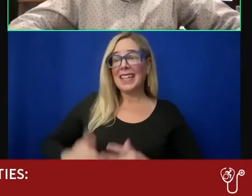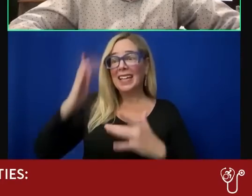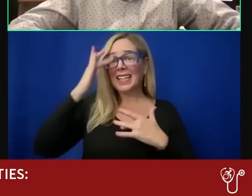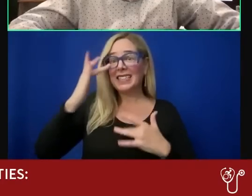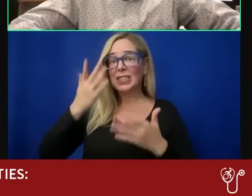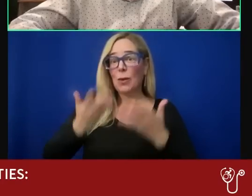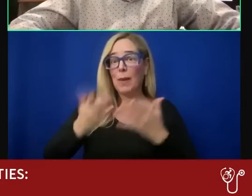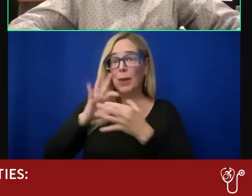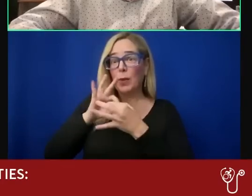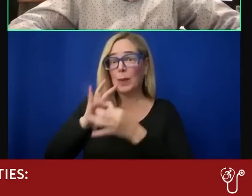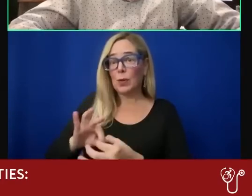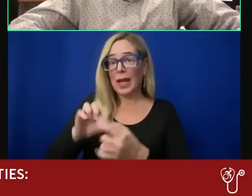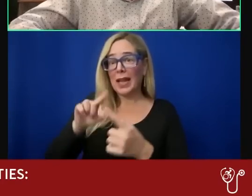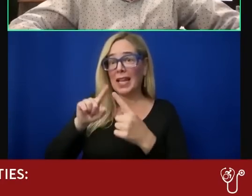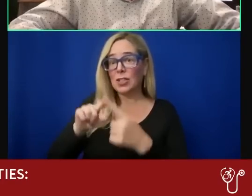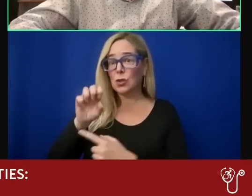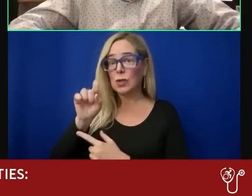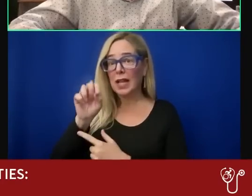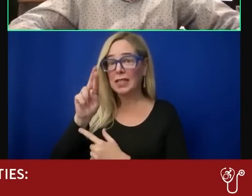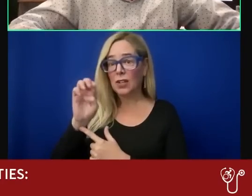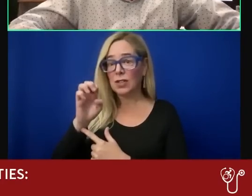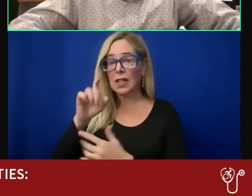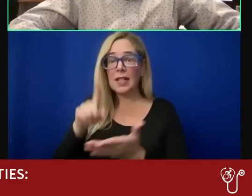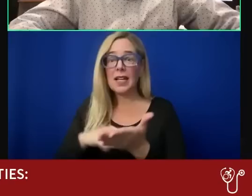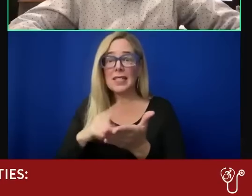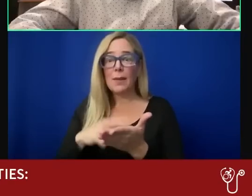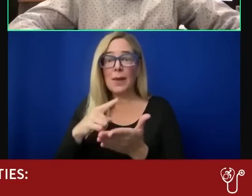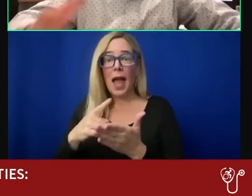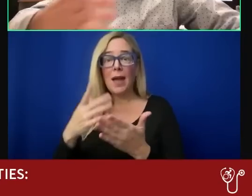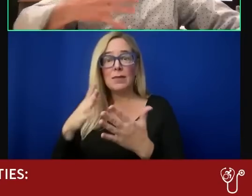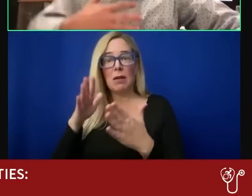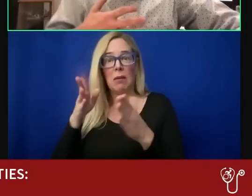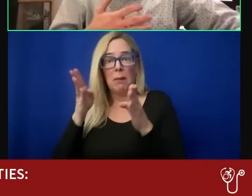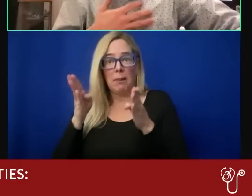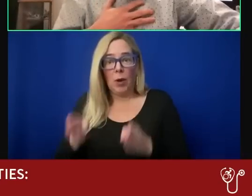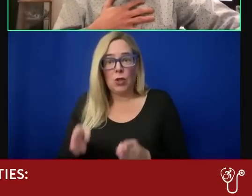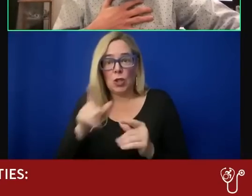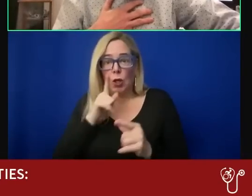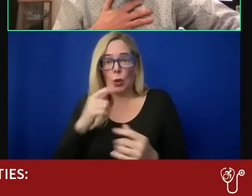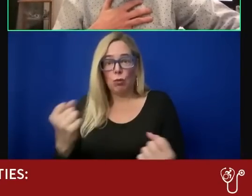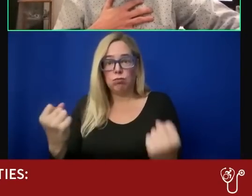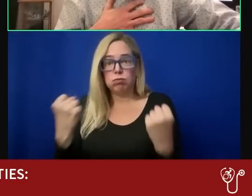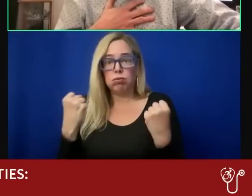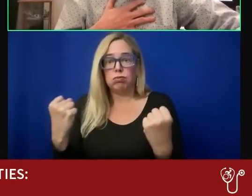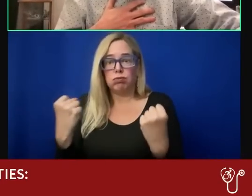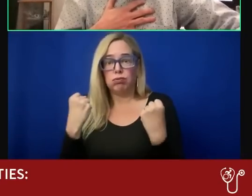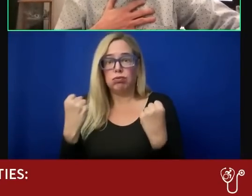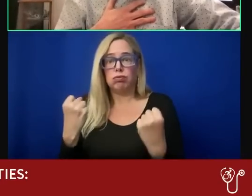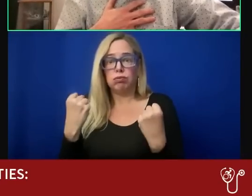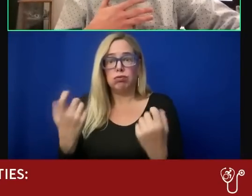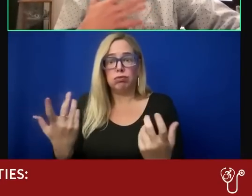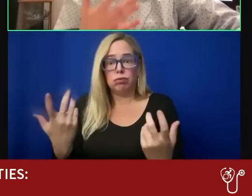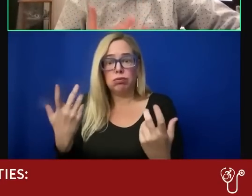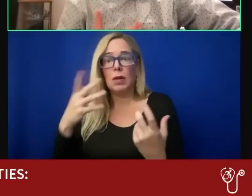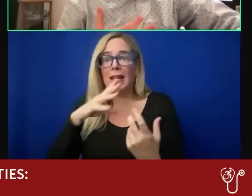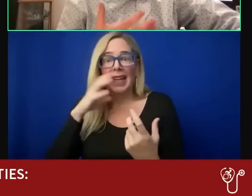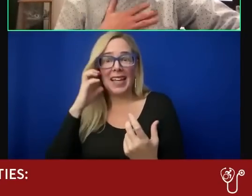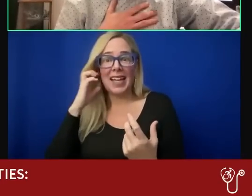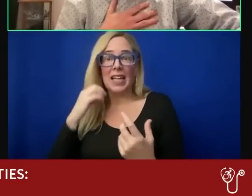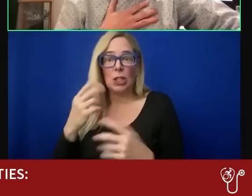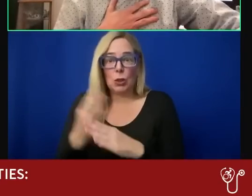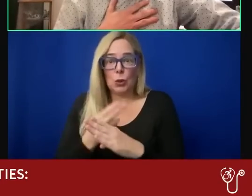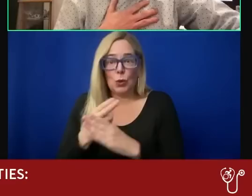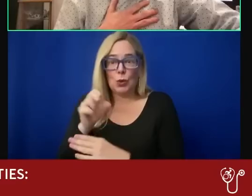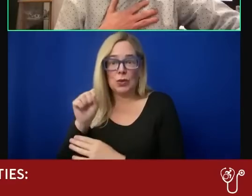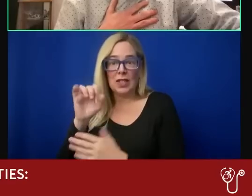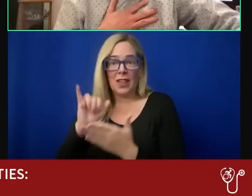bodybuilders experience kidney disease because they're taking steroids. So for those who can see me, you can tell I am not a bodybuilder. For those who cannot see